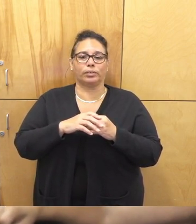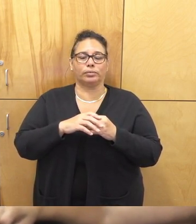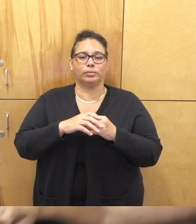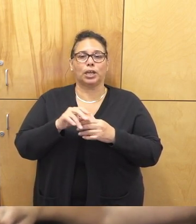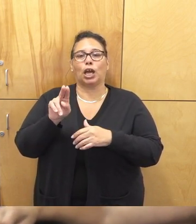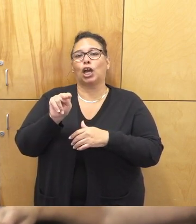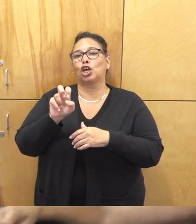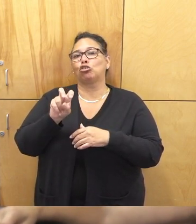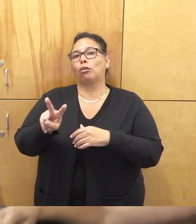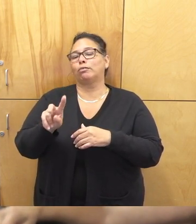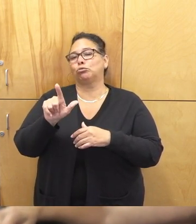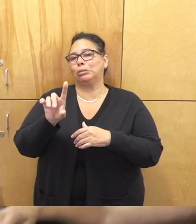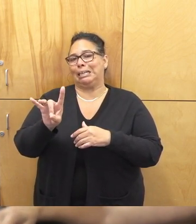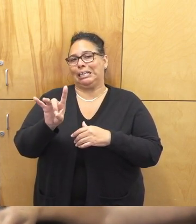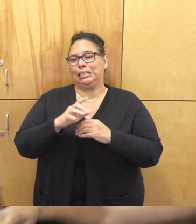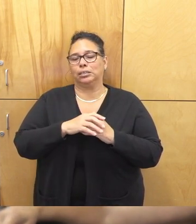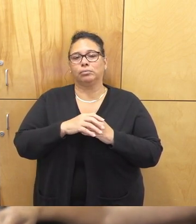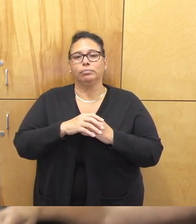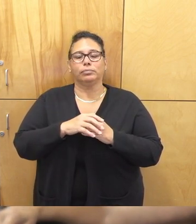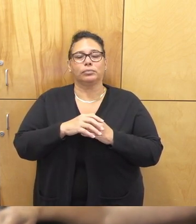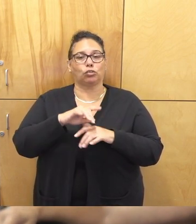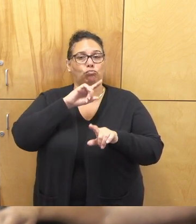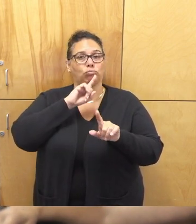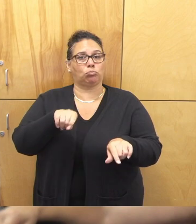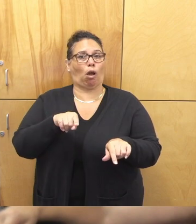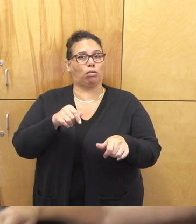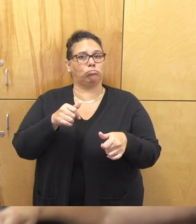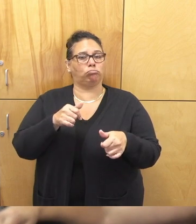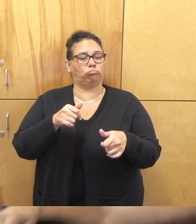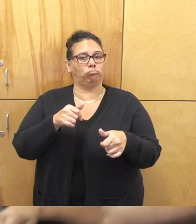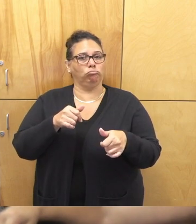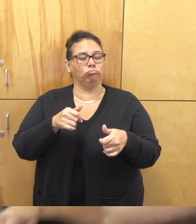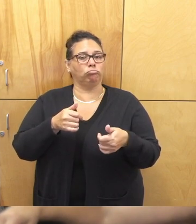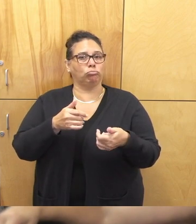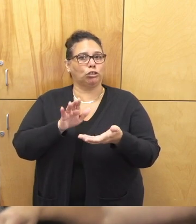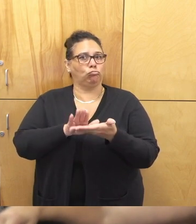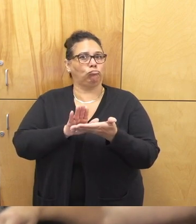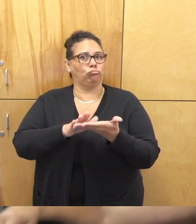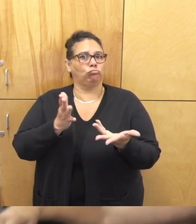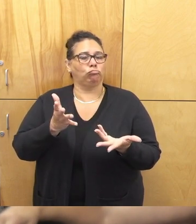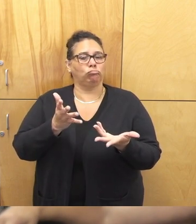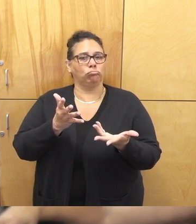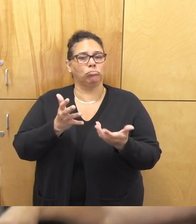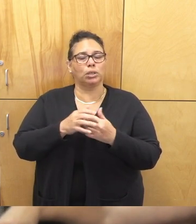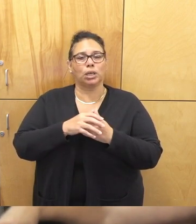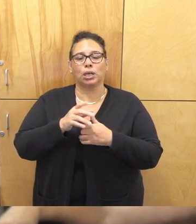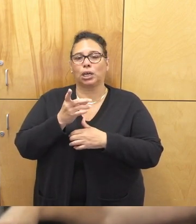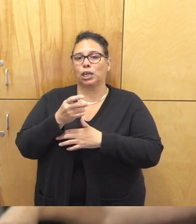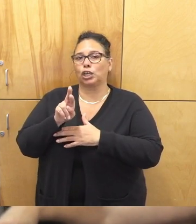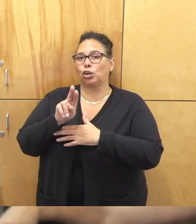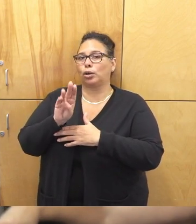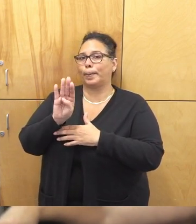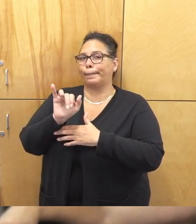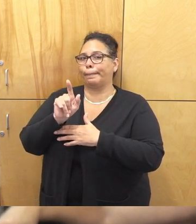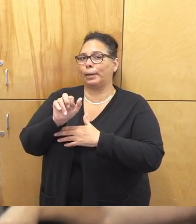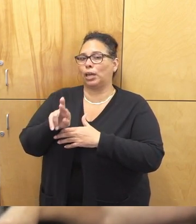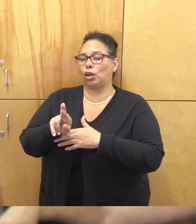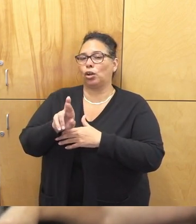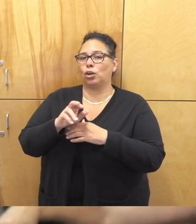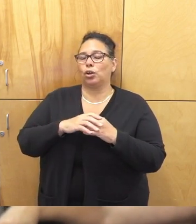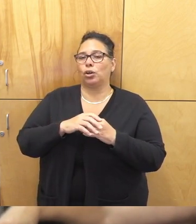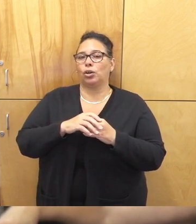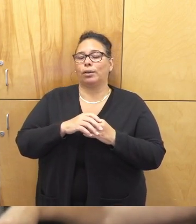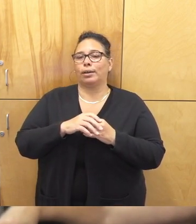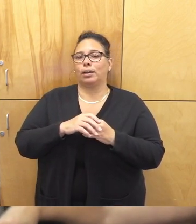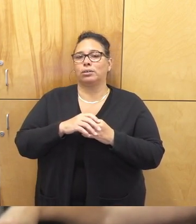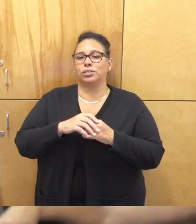November 28th. And the response was received very favorably. And Dr. Baker directed Christy